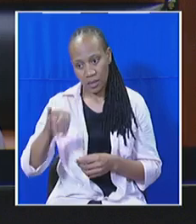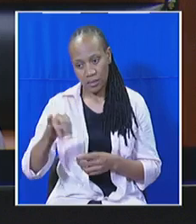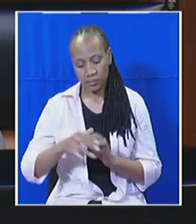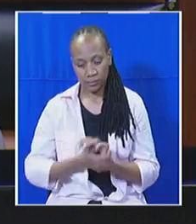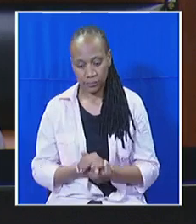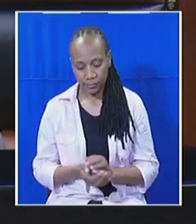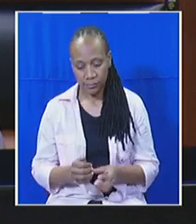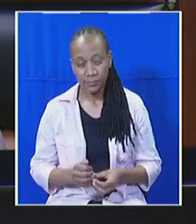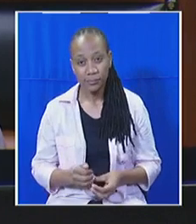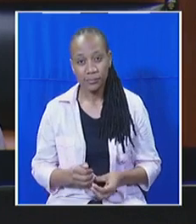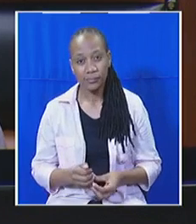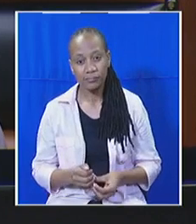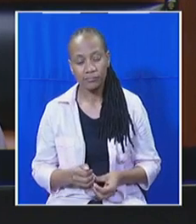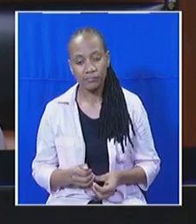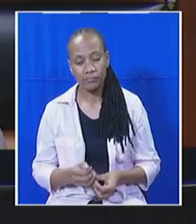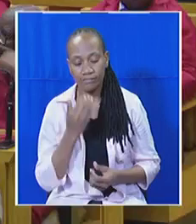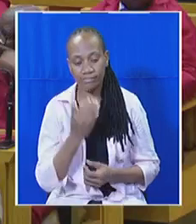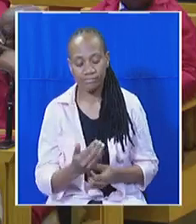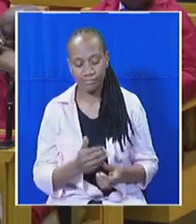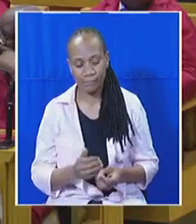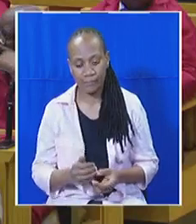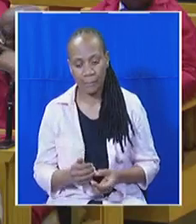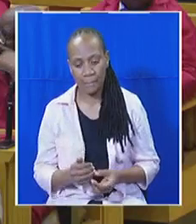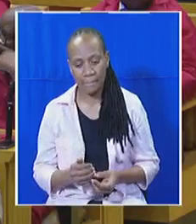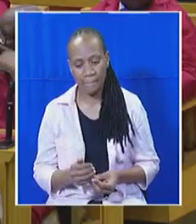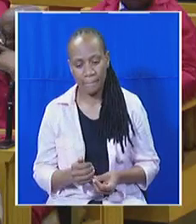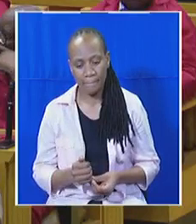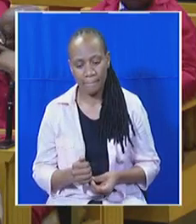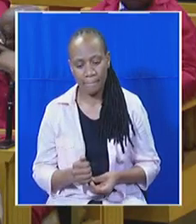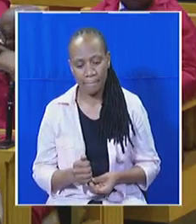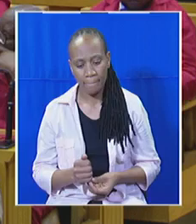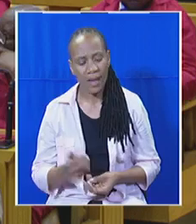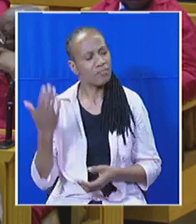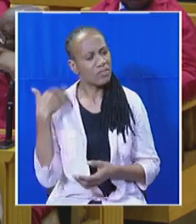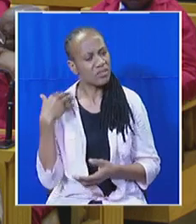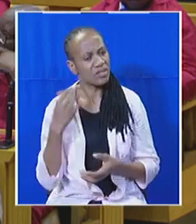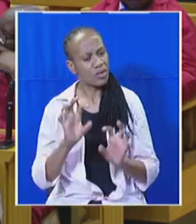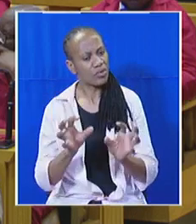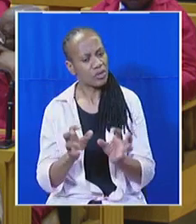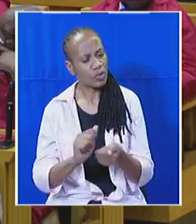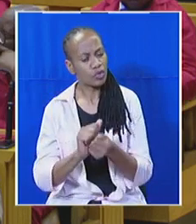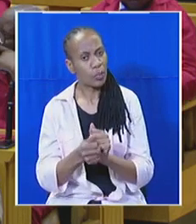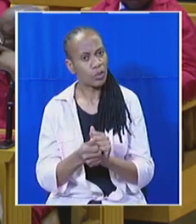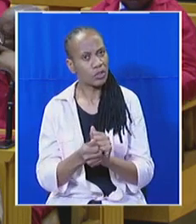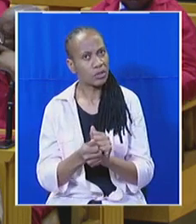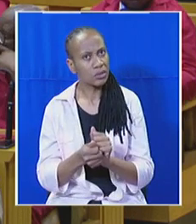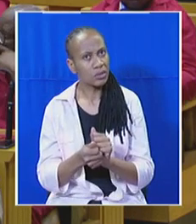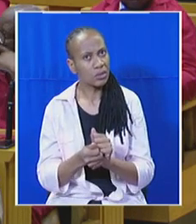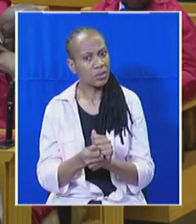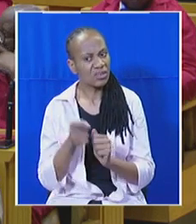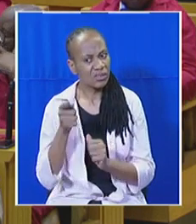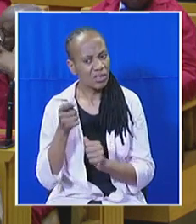Thank you, Minister. Yesterday on a Metro Sports show, you said you will not concern yourself about